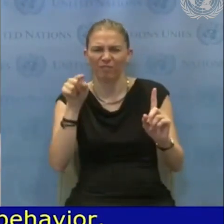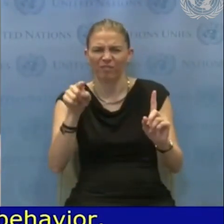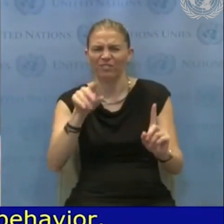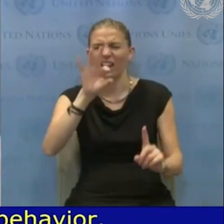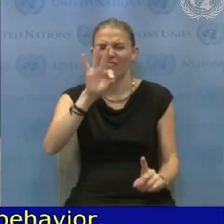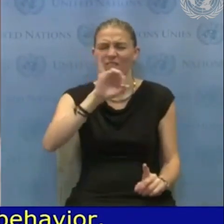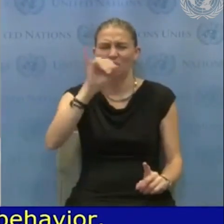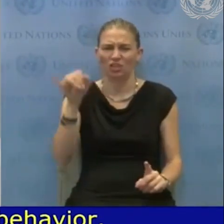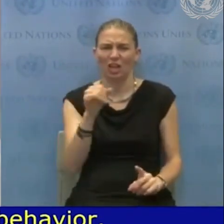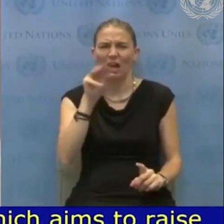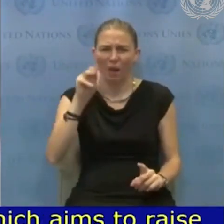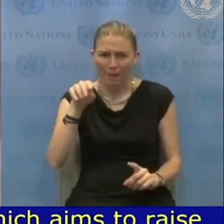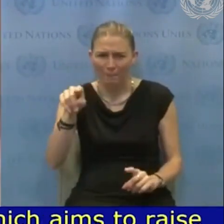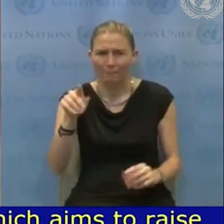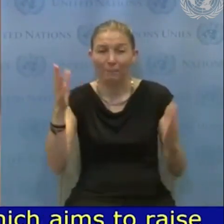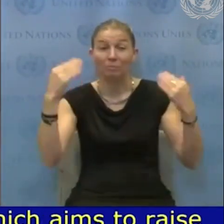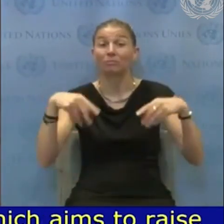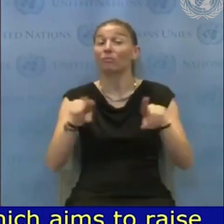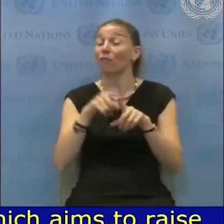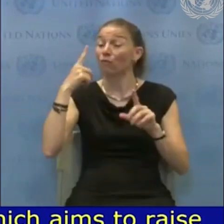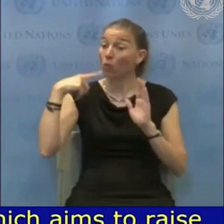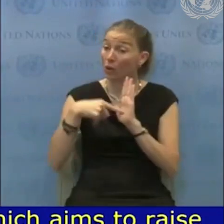female genital mutilation in the UK.